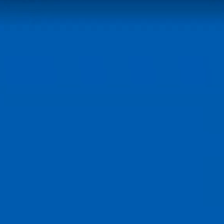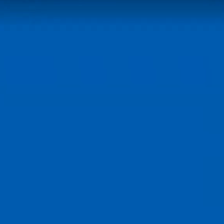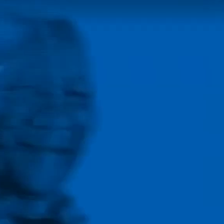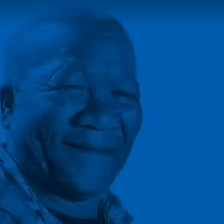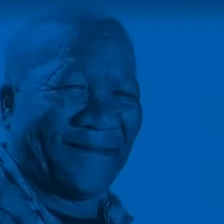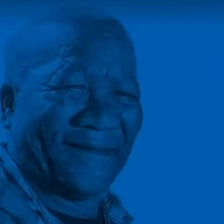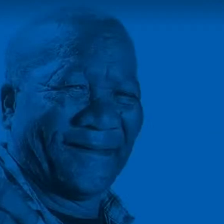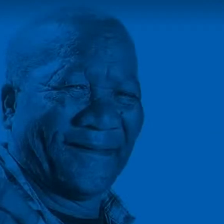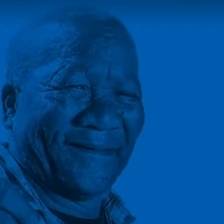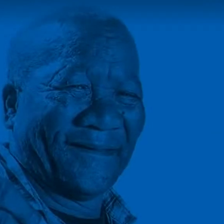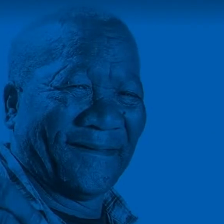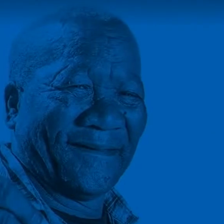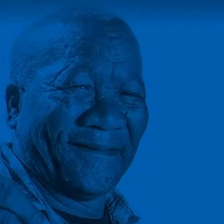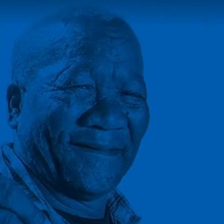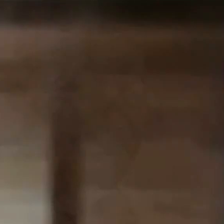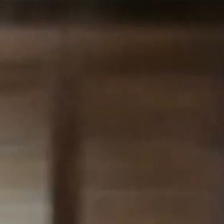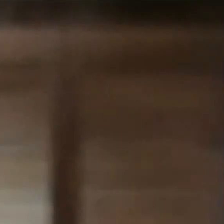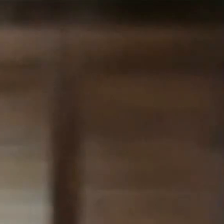to life.